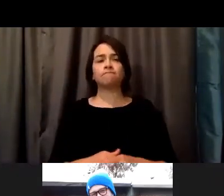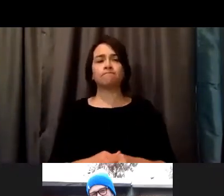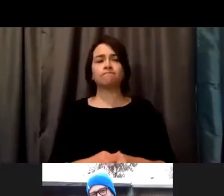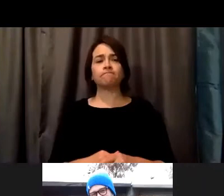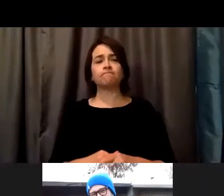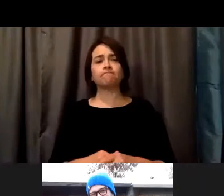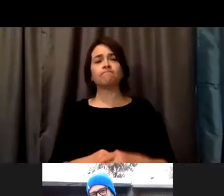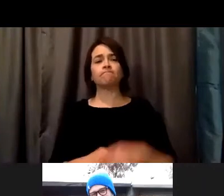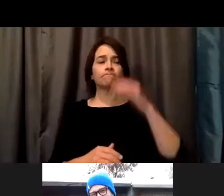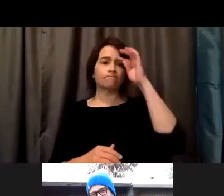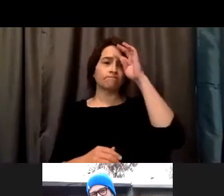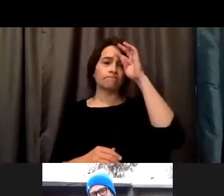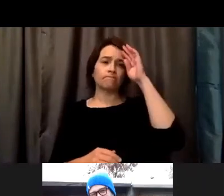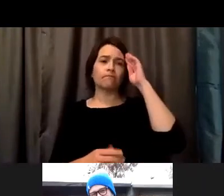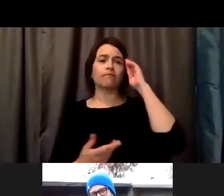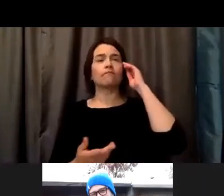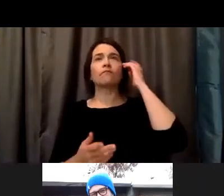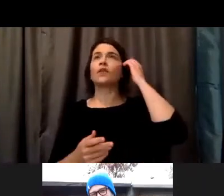my